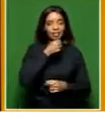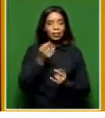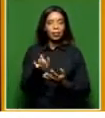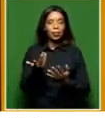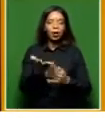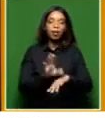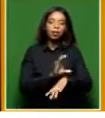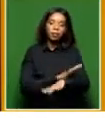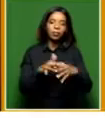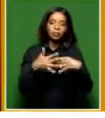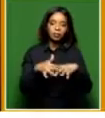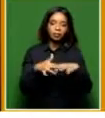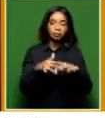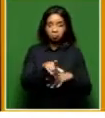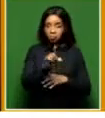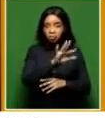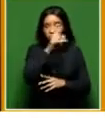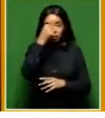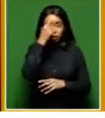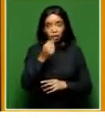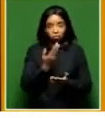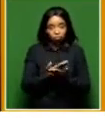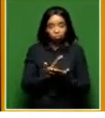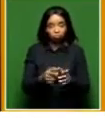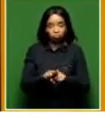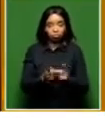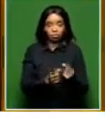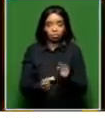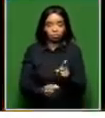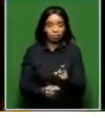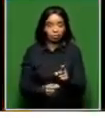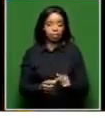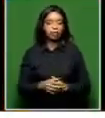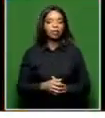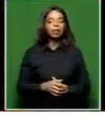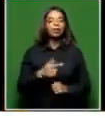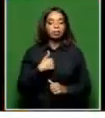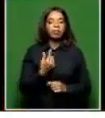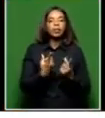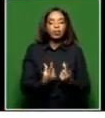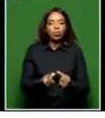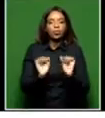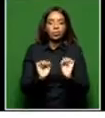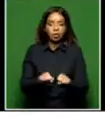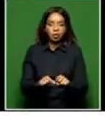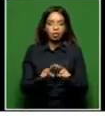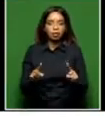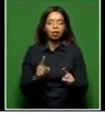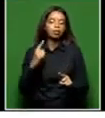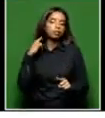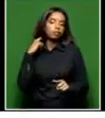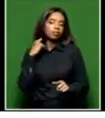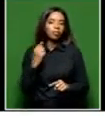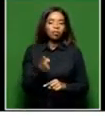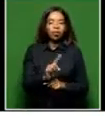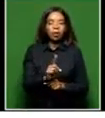So is that not what is probably on your mind? Yeah, well, I do that, but we need to keep in mind that